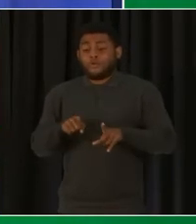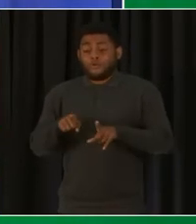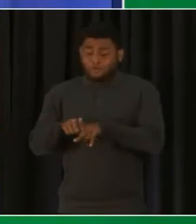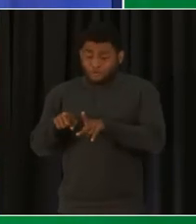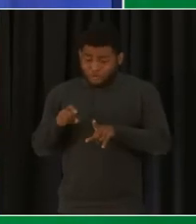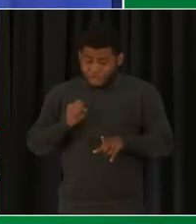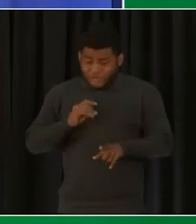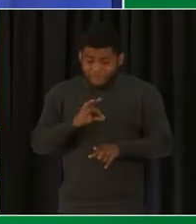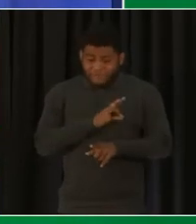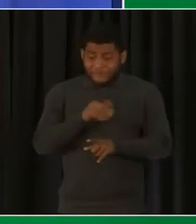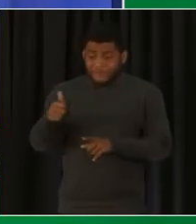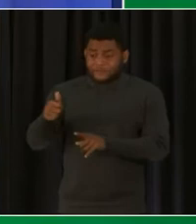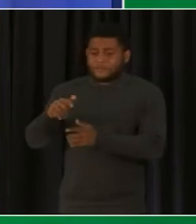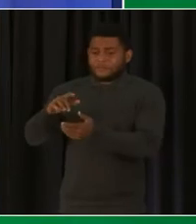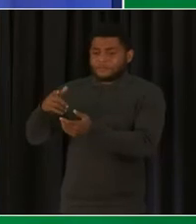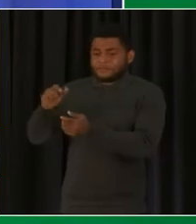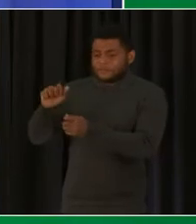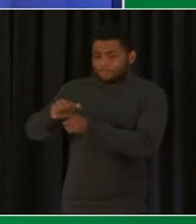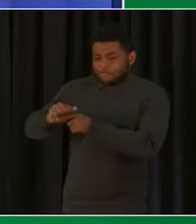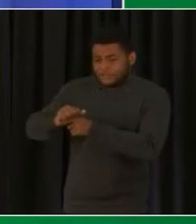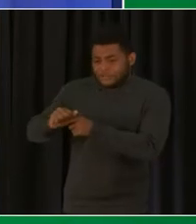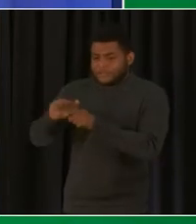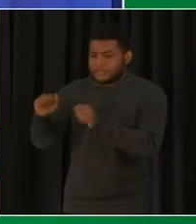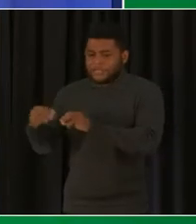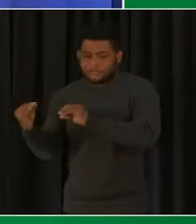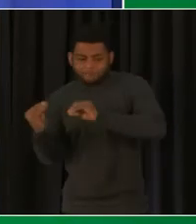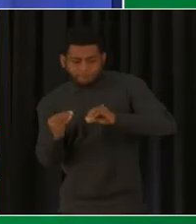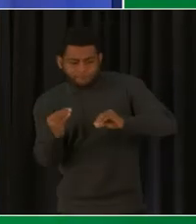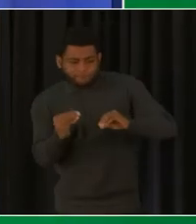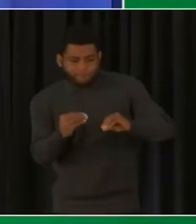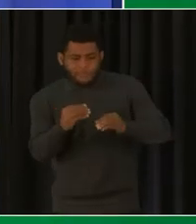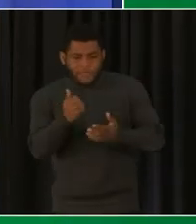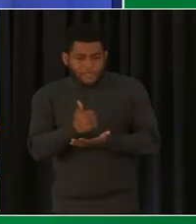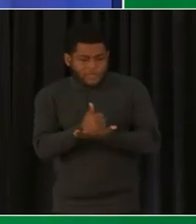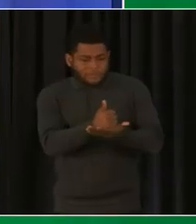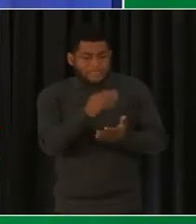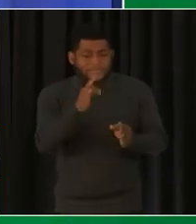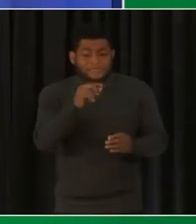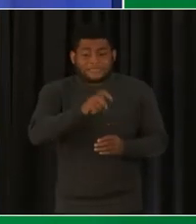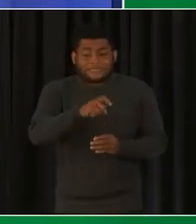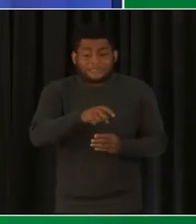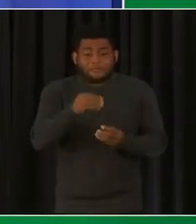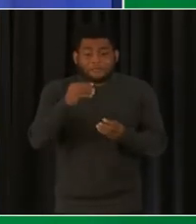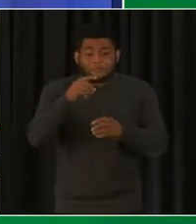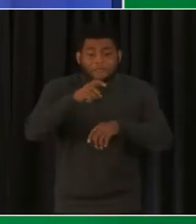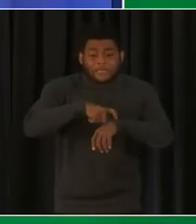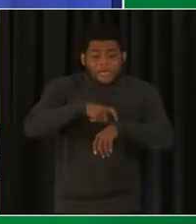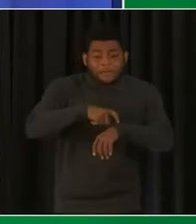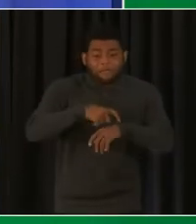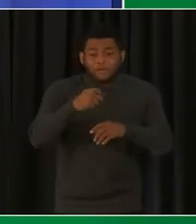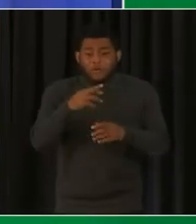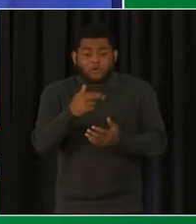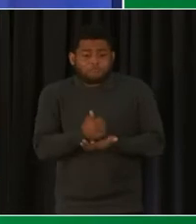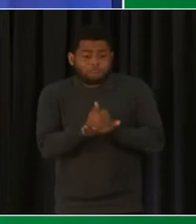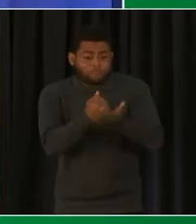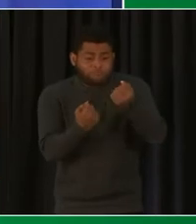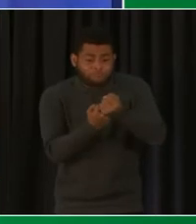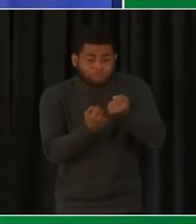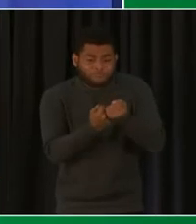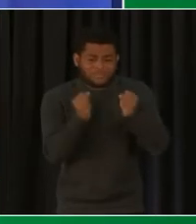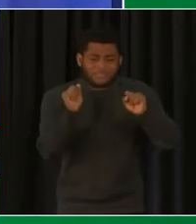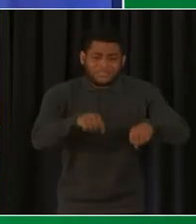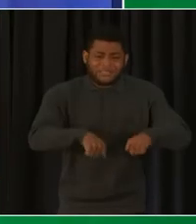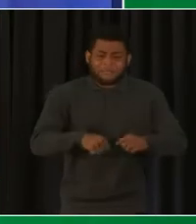will continue to offer, especially to our littlest ones who do sometimes need a bit more time. I will just say, I believe part of the question too was